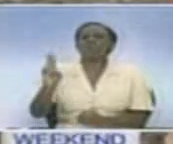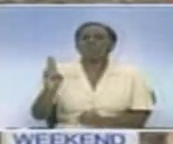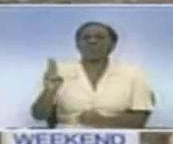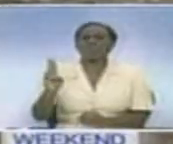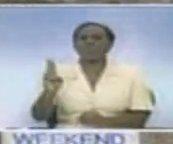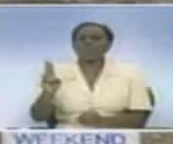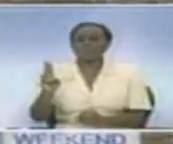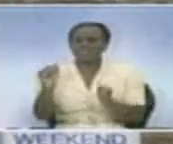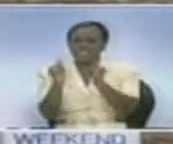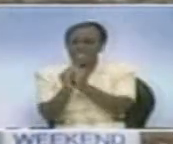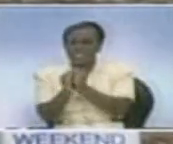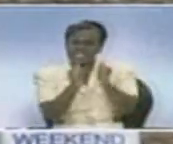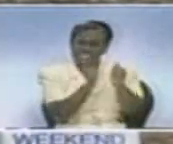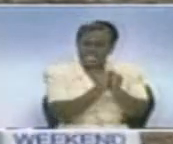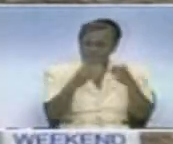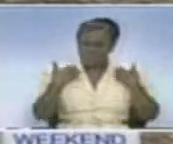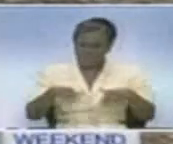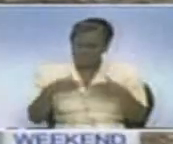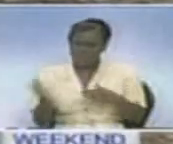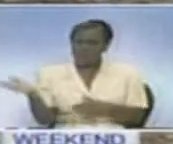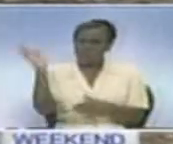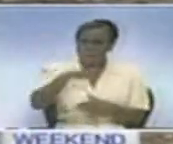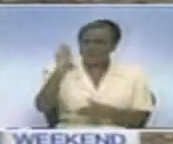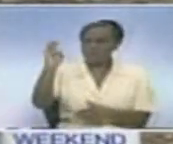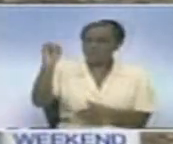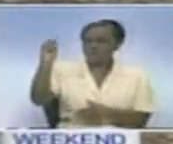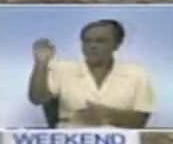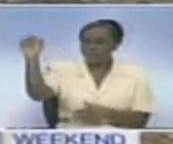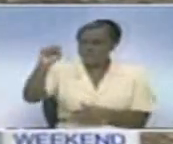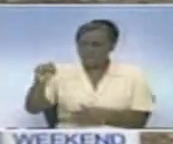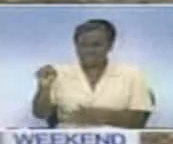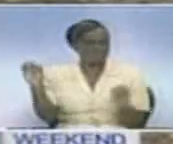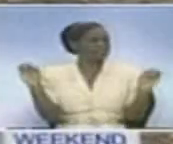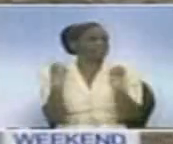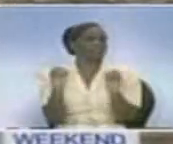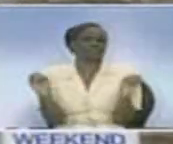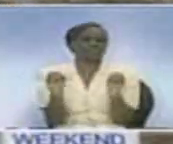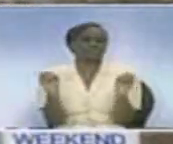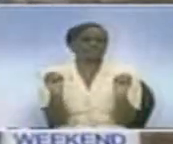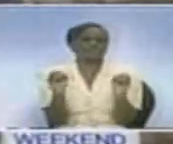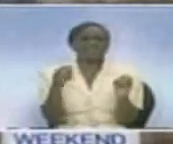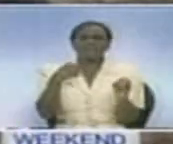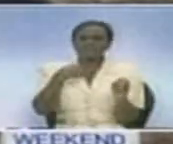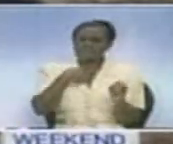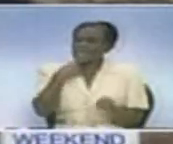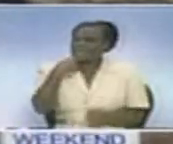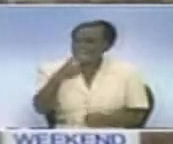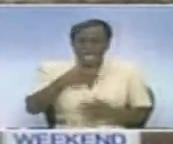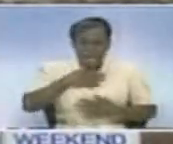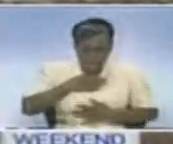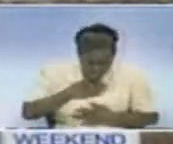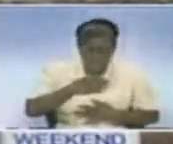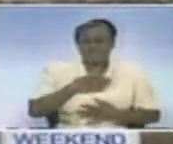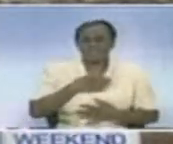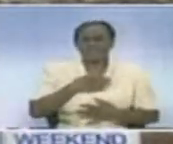atafute watu 10 au atafute watu 10 ati turude Bomas, eh, constitutional assembly, I want to humbly tell them